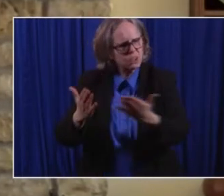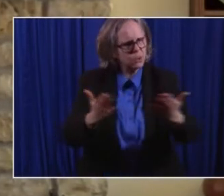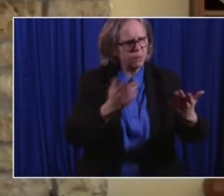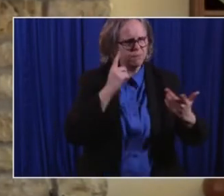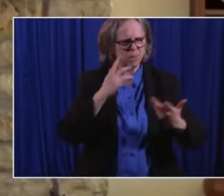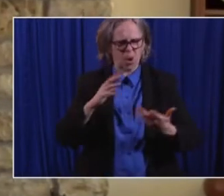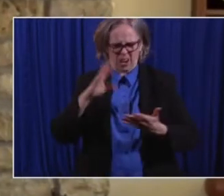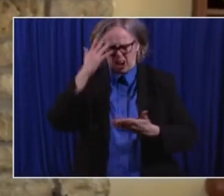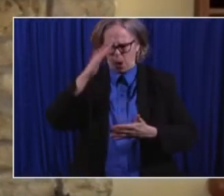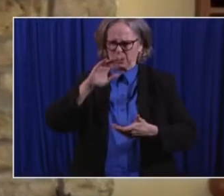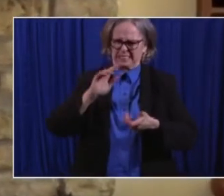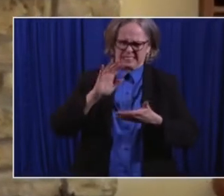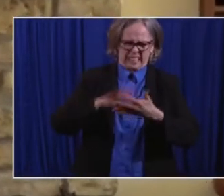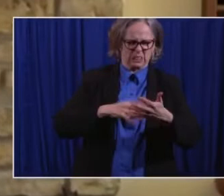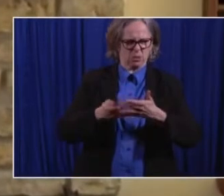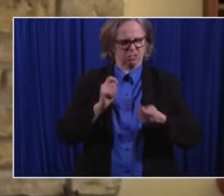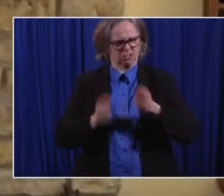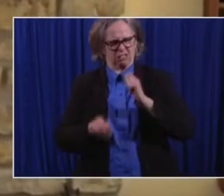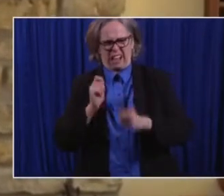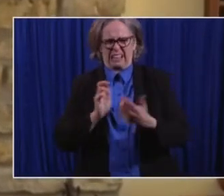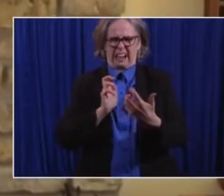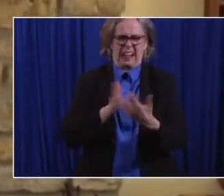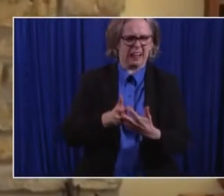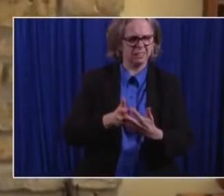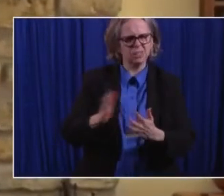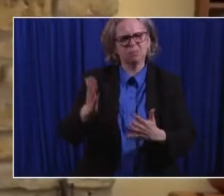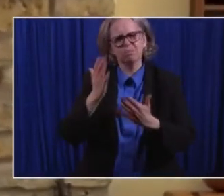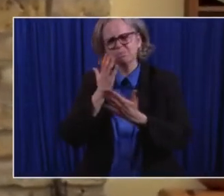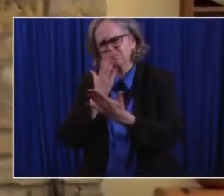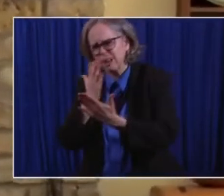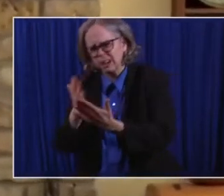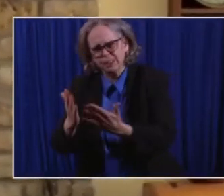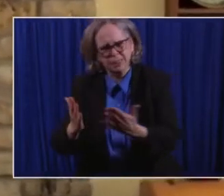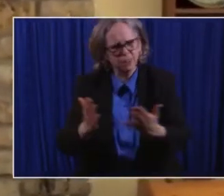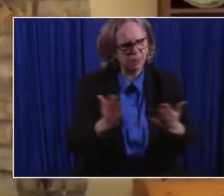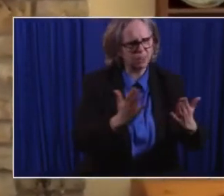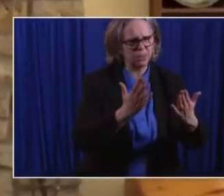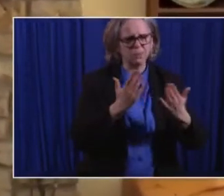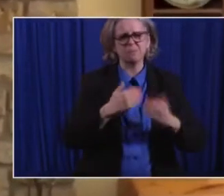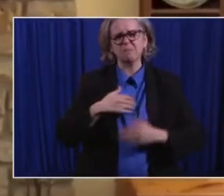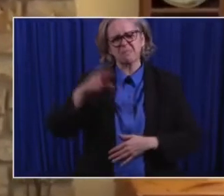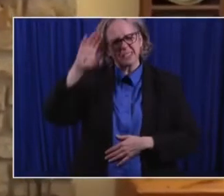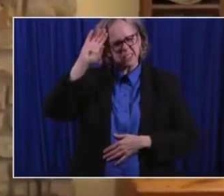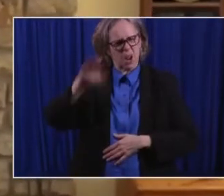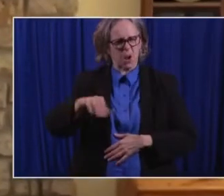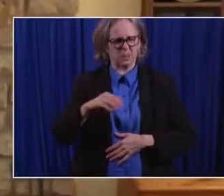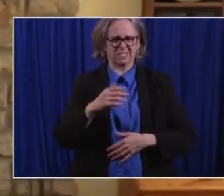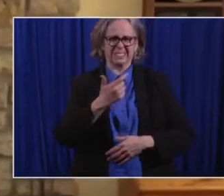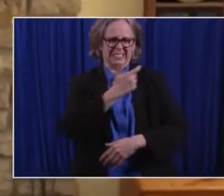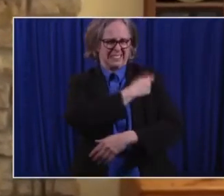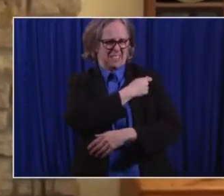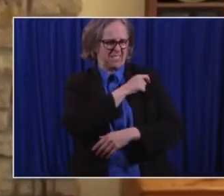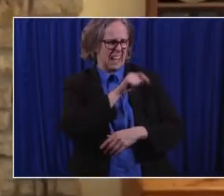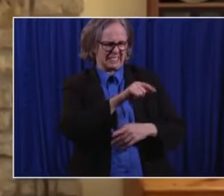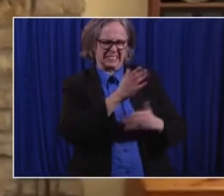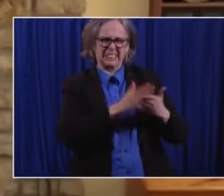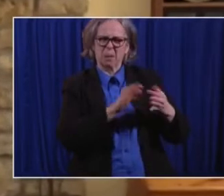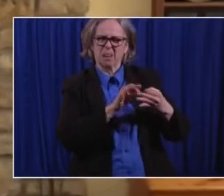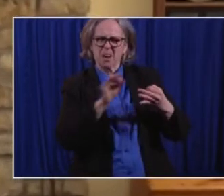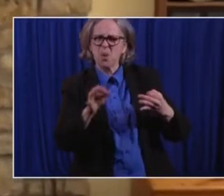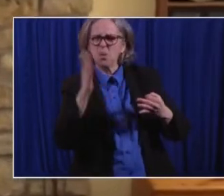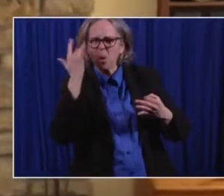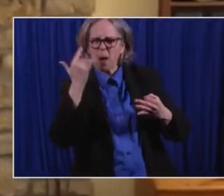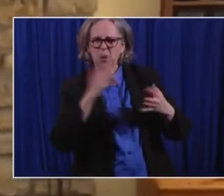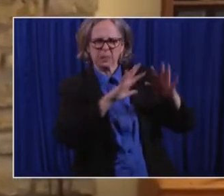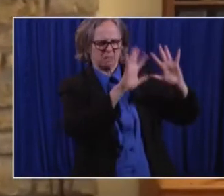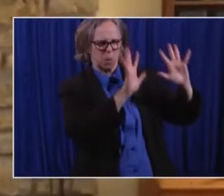who are doing the vaccination because of the delay in regard to vaccines coming into the state of Ohio because of the storm. Some of these